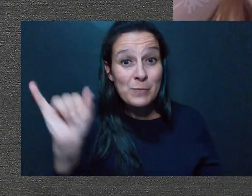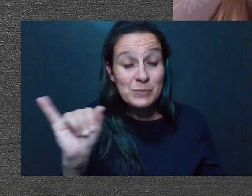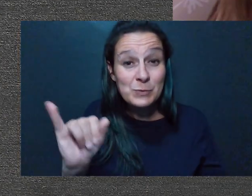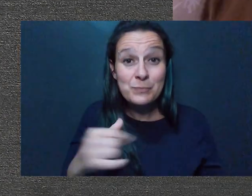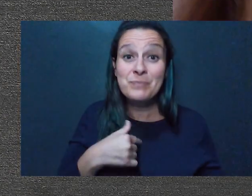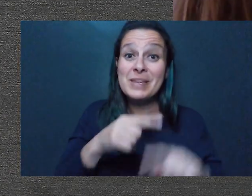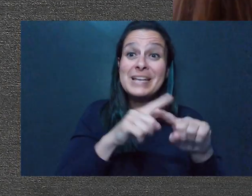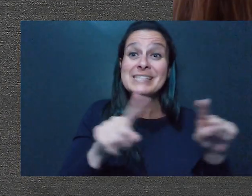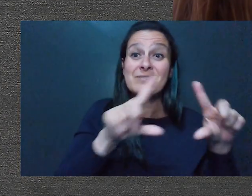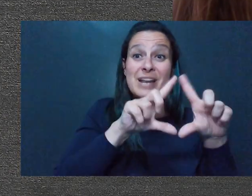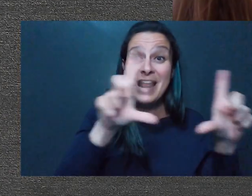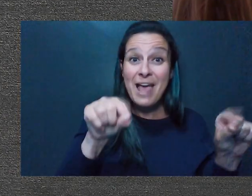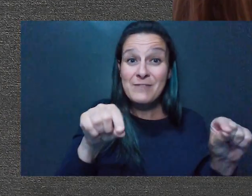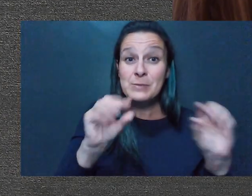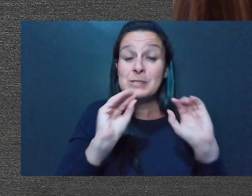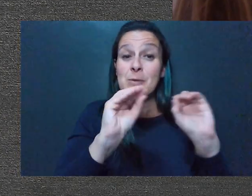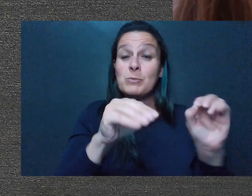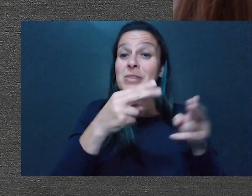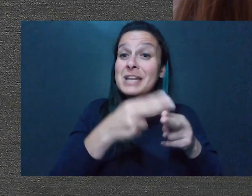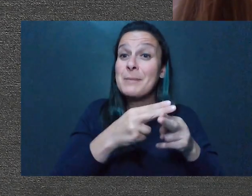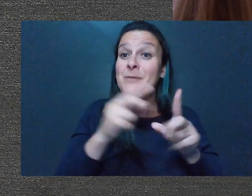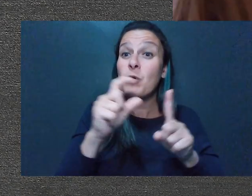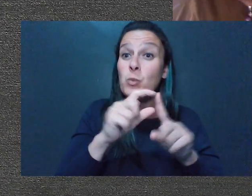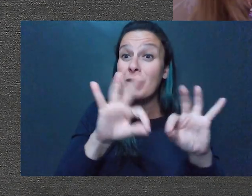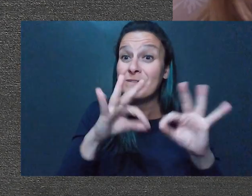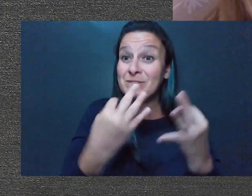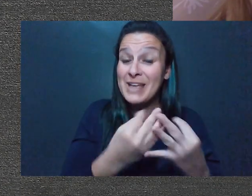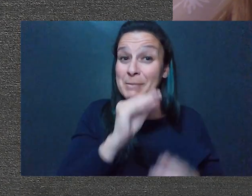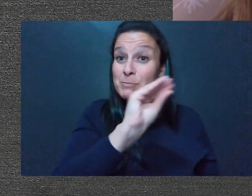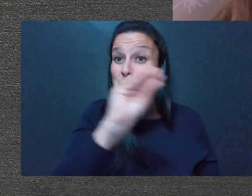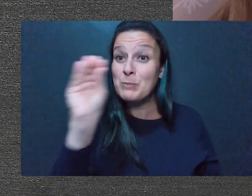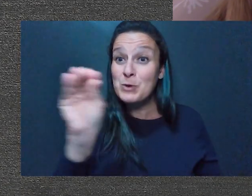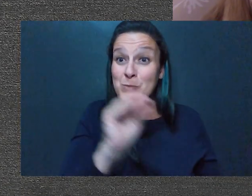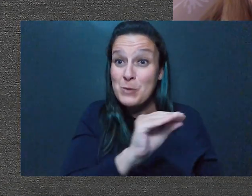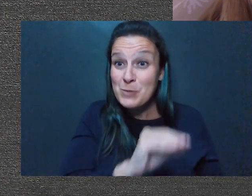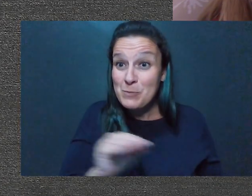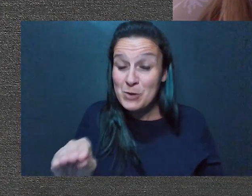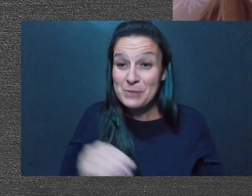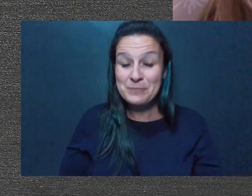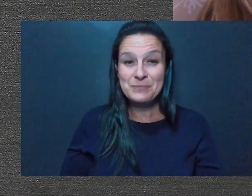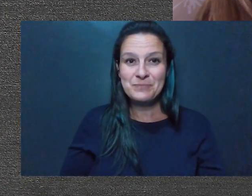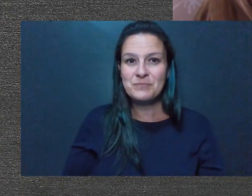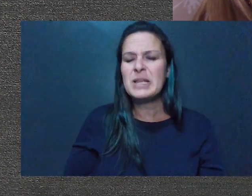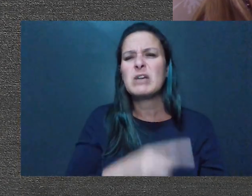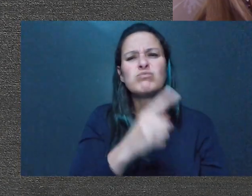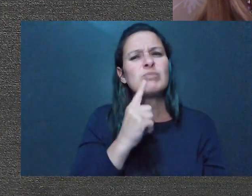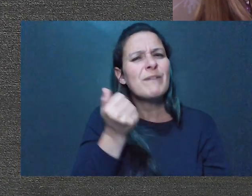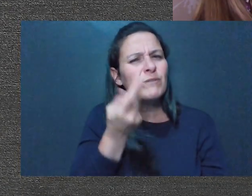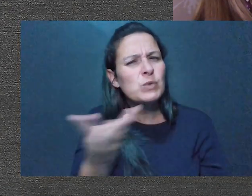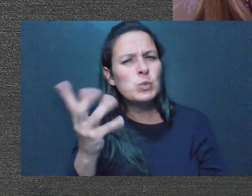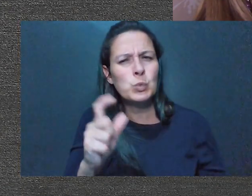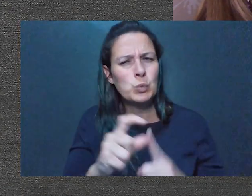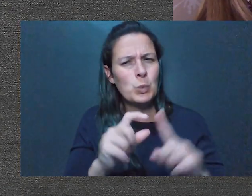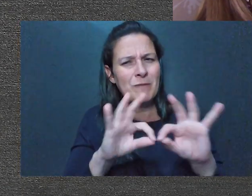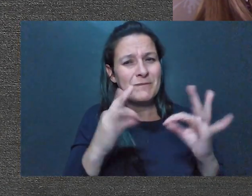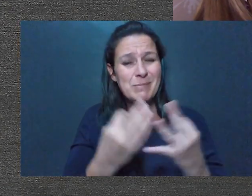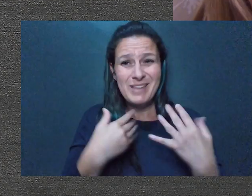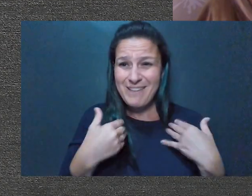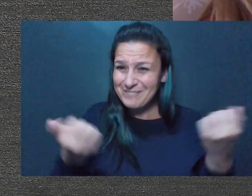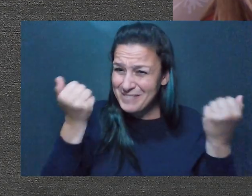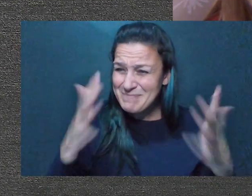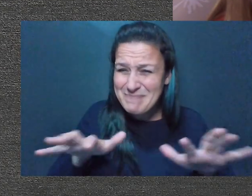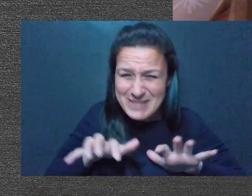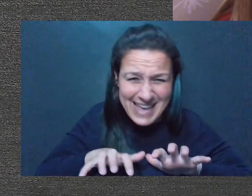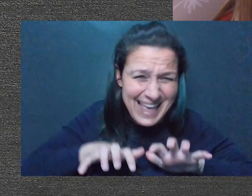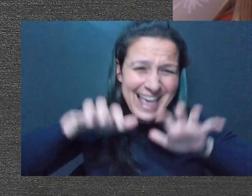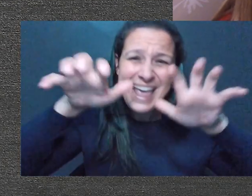different envelopes and I put the names of the word families on each one. Now these are only a few of the word families out there.